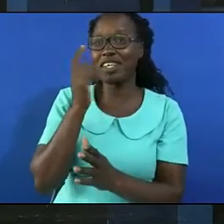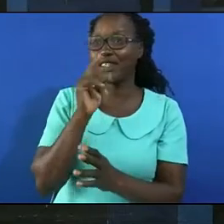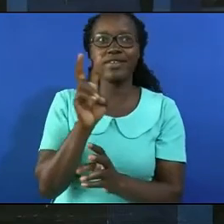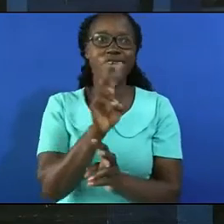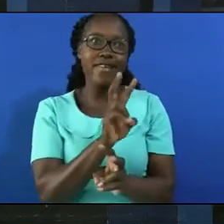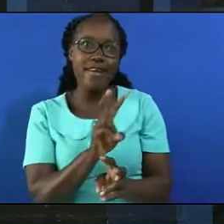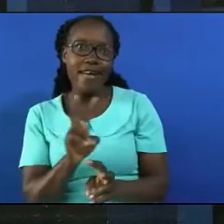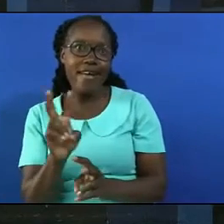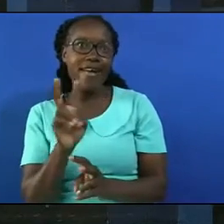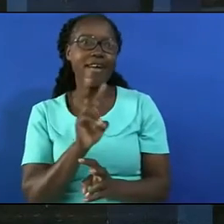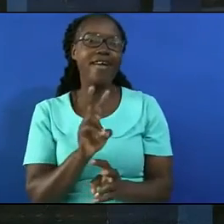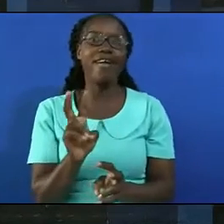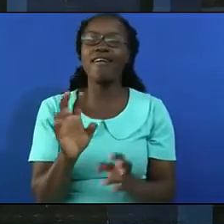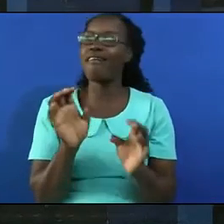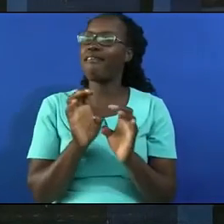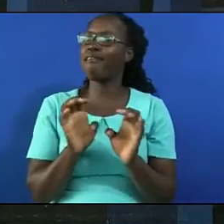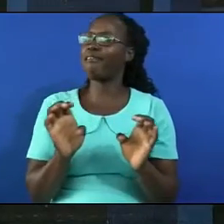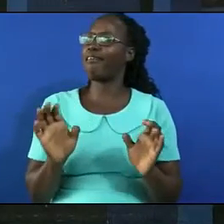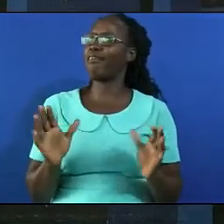say,